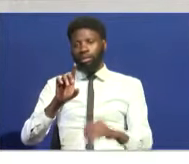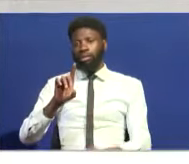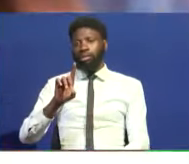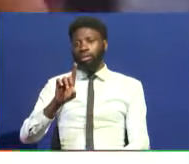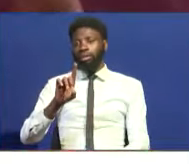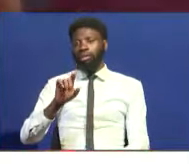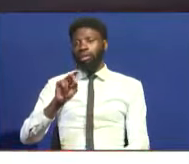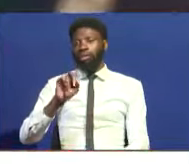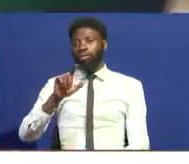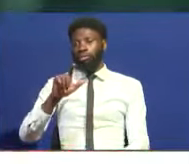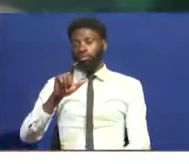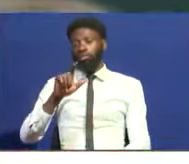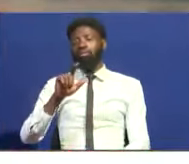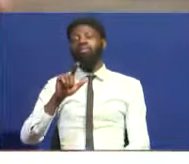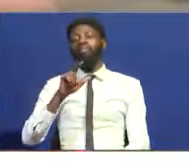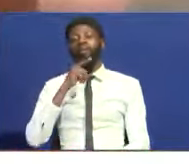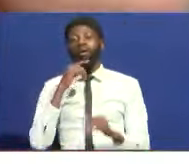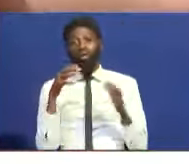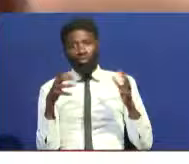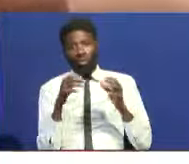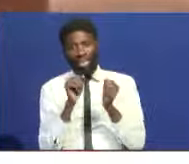race.